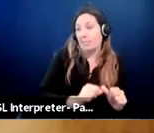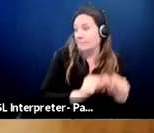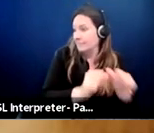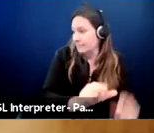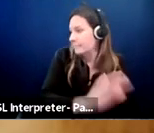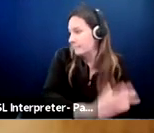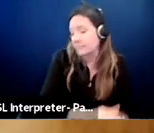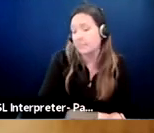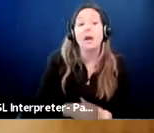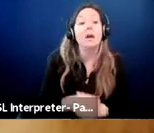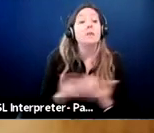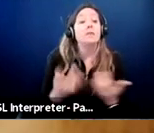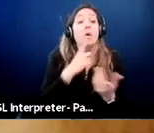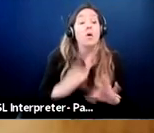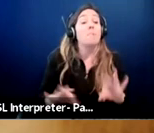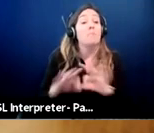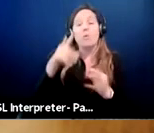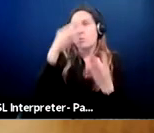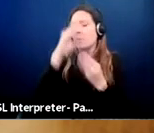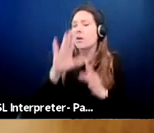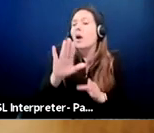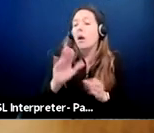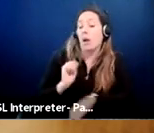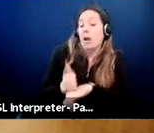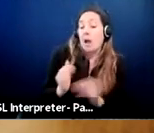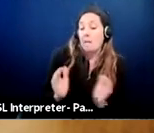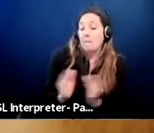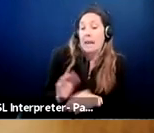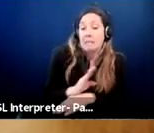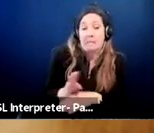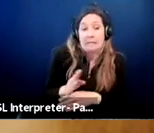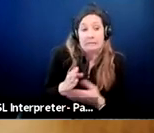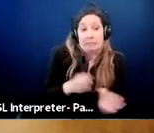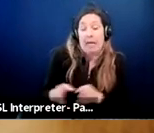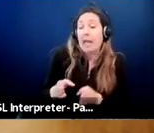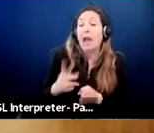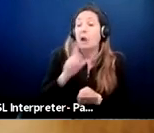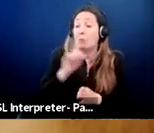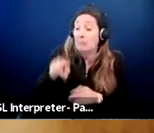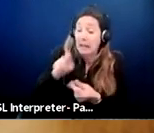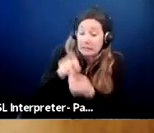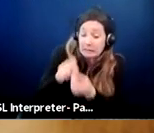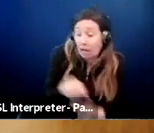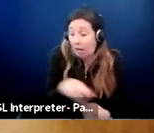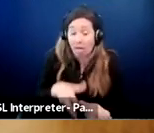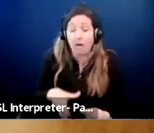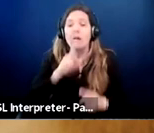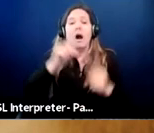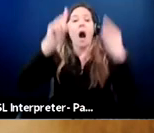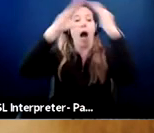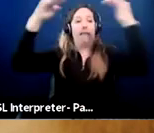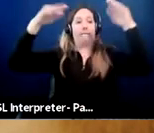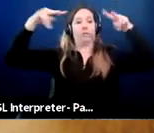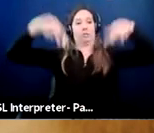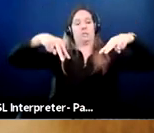about developing a mini business plan. And what this means, it doesn't have to be so detailed, but it's a high level based on, let's say, what the spend is going to be over